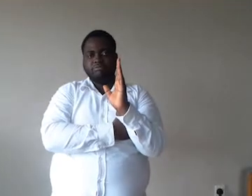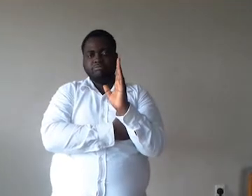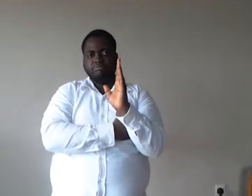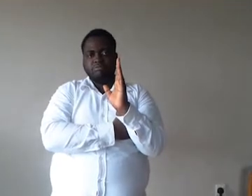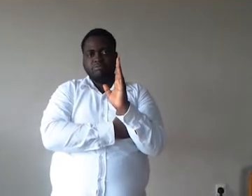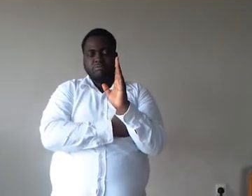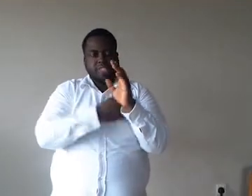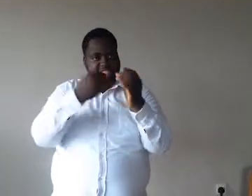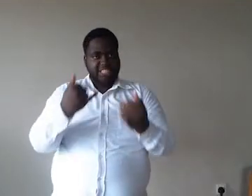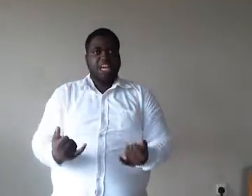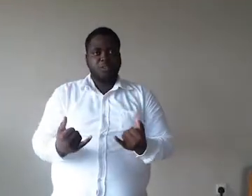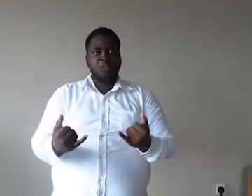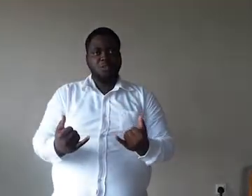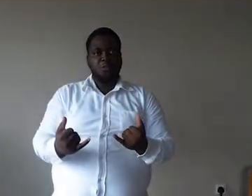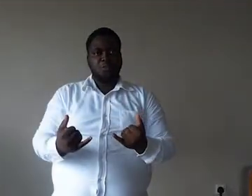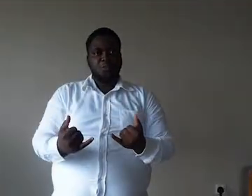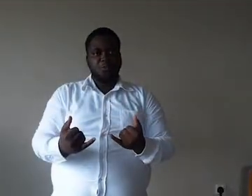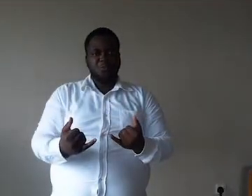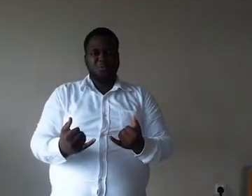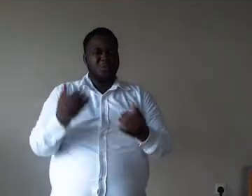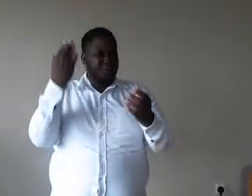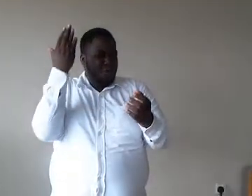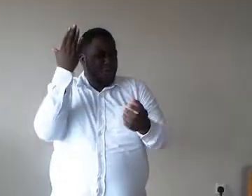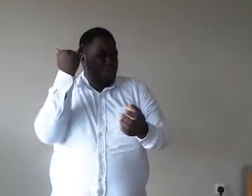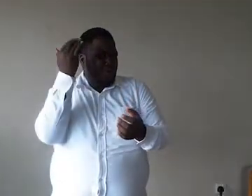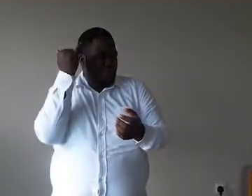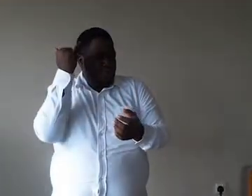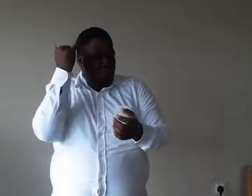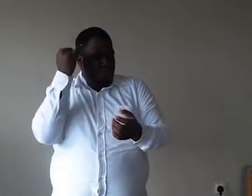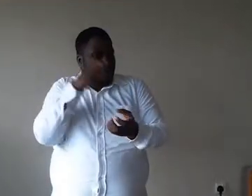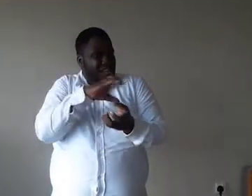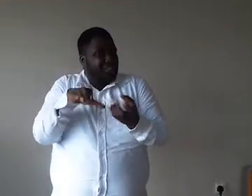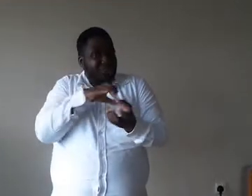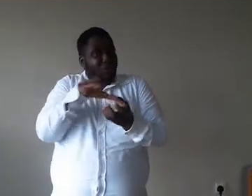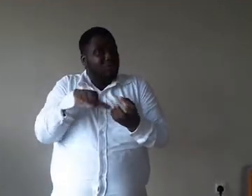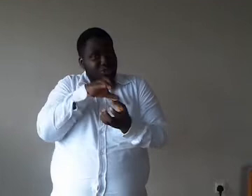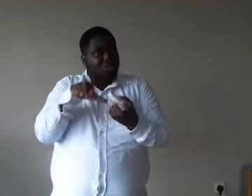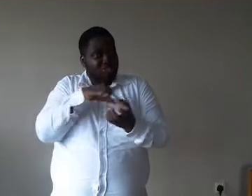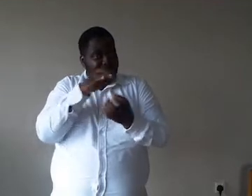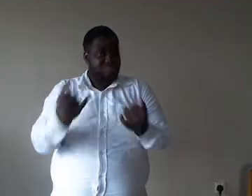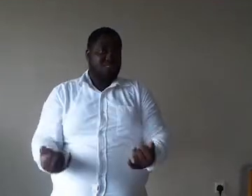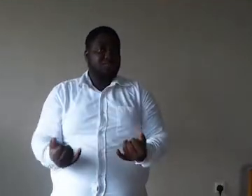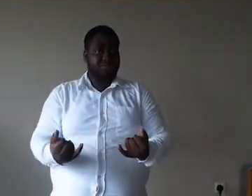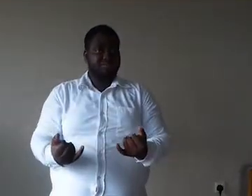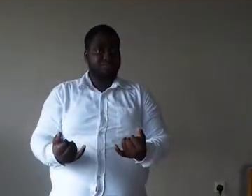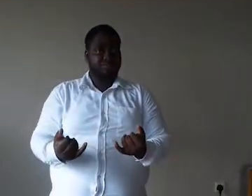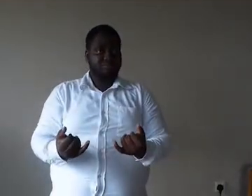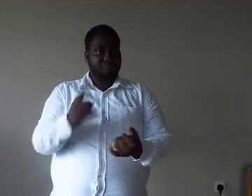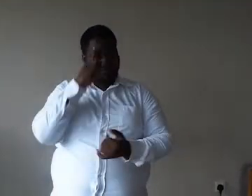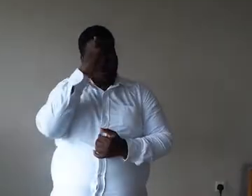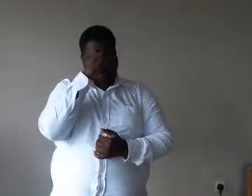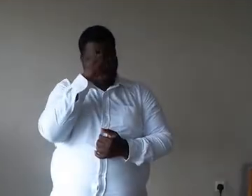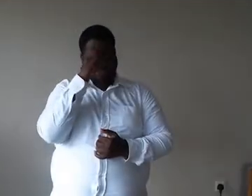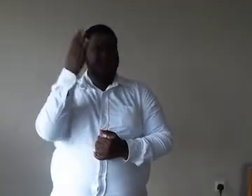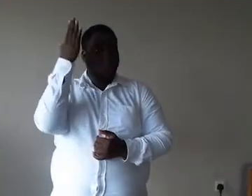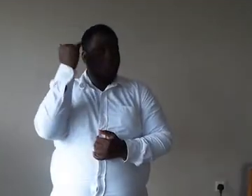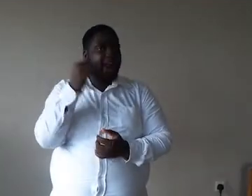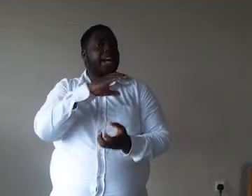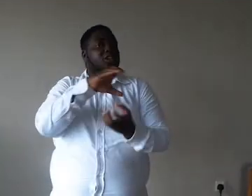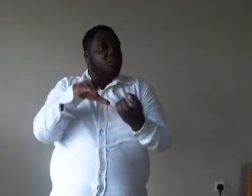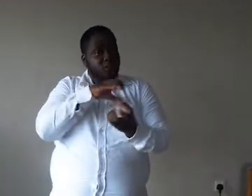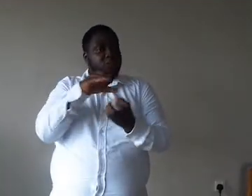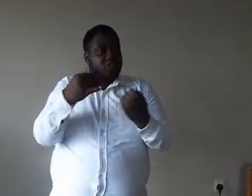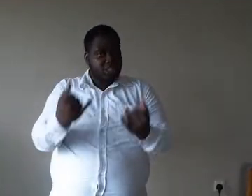settings? The confusion is coming from us. The confusion is coming from our understanding of the